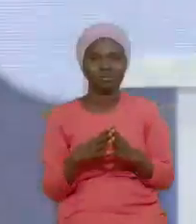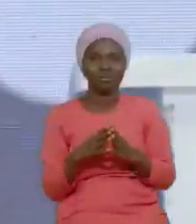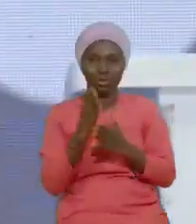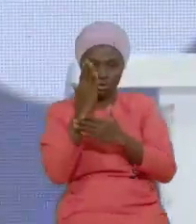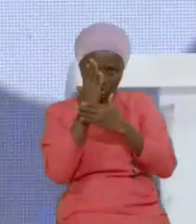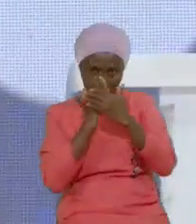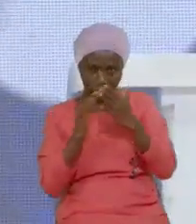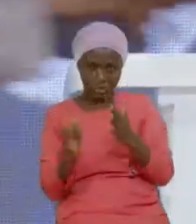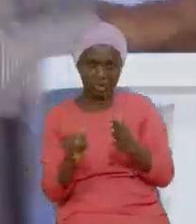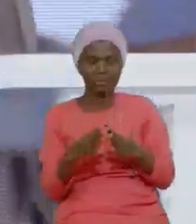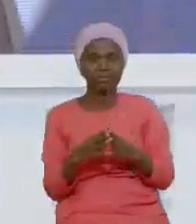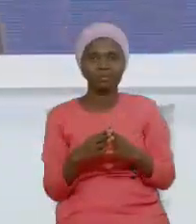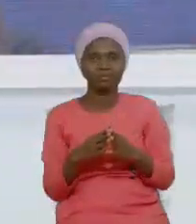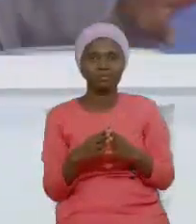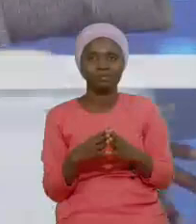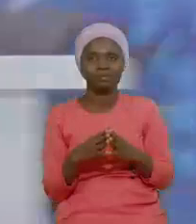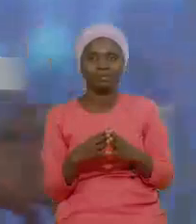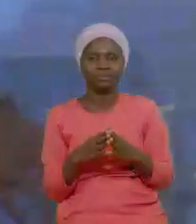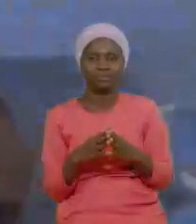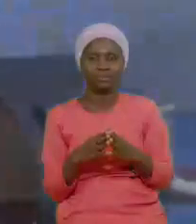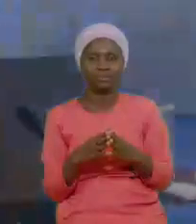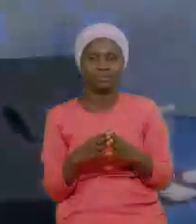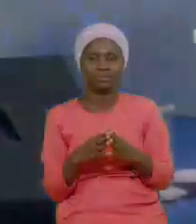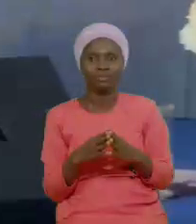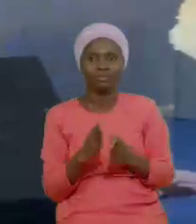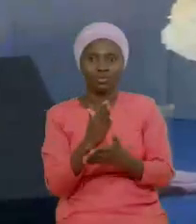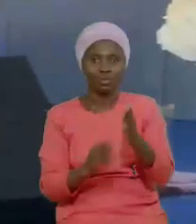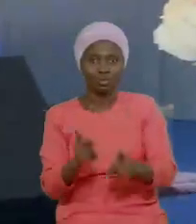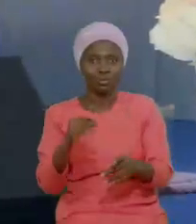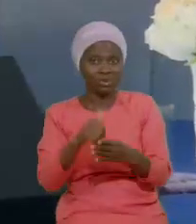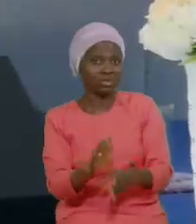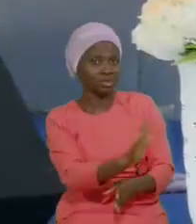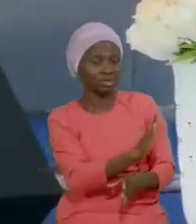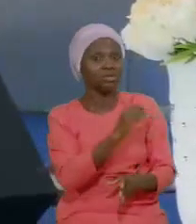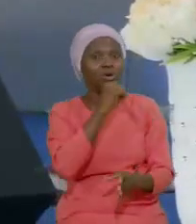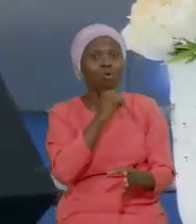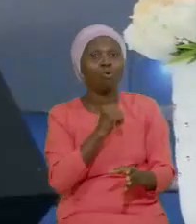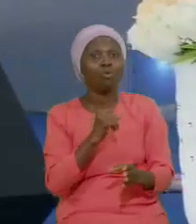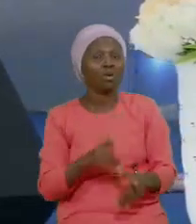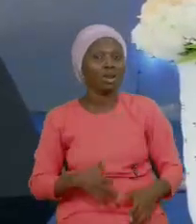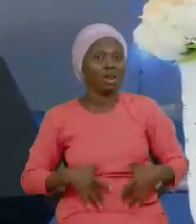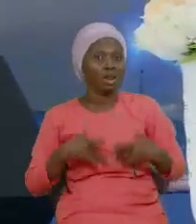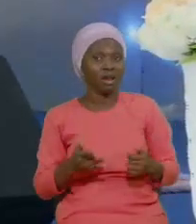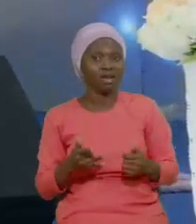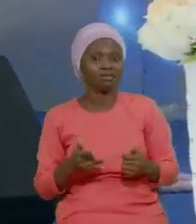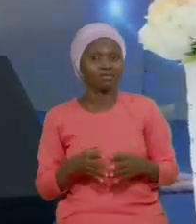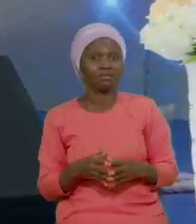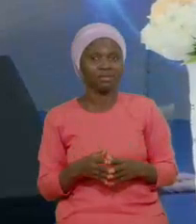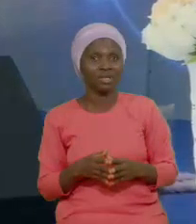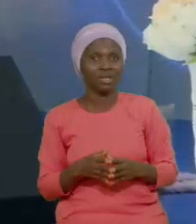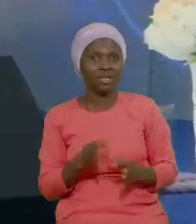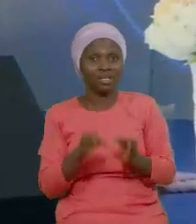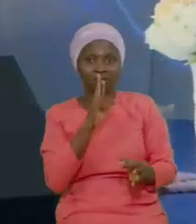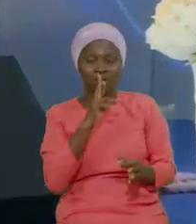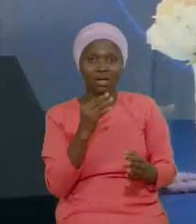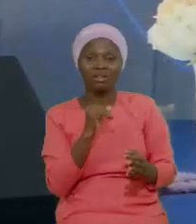Soberly. There are people in their old life, they are not sober, they jest.